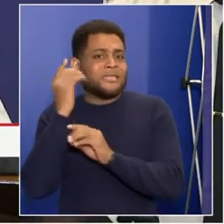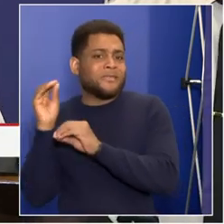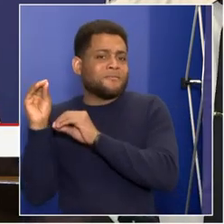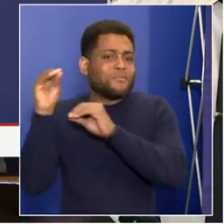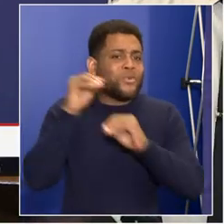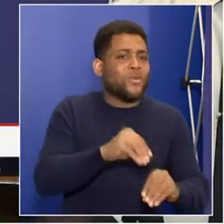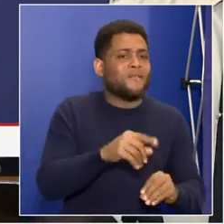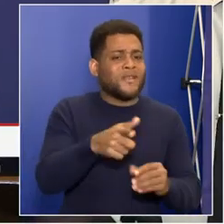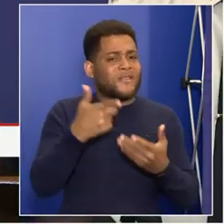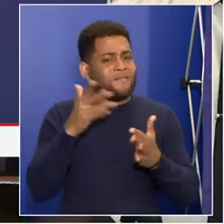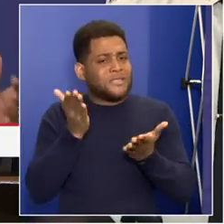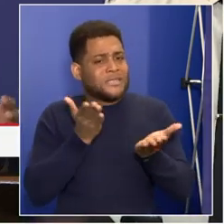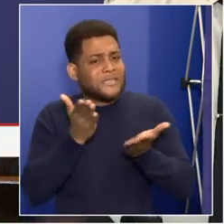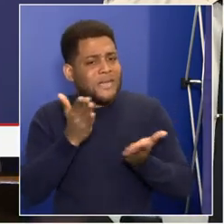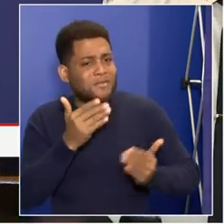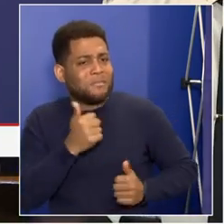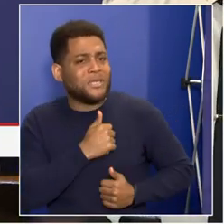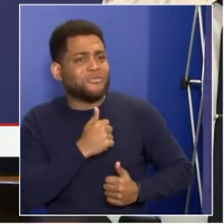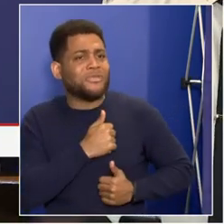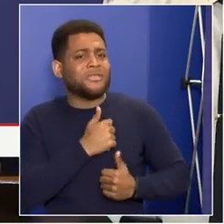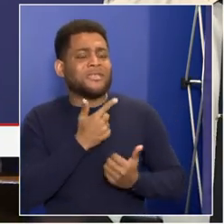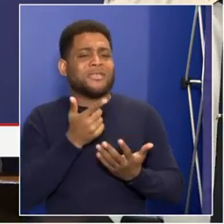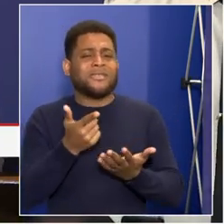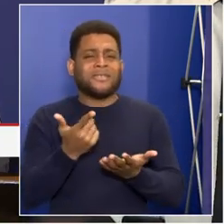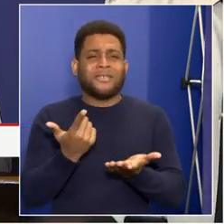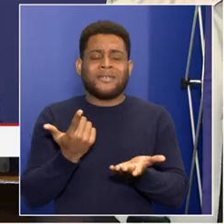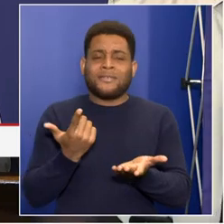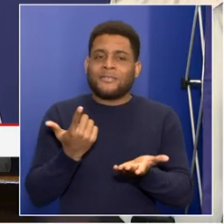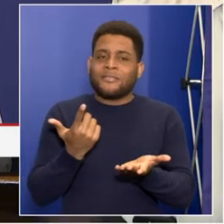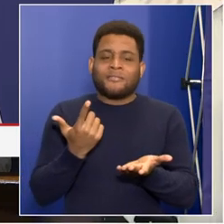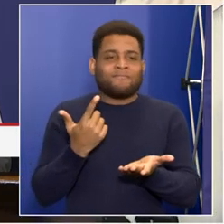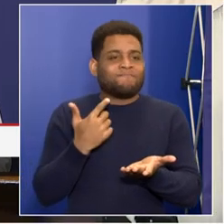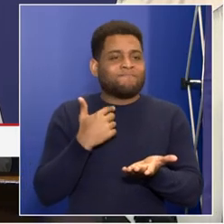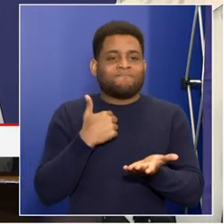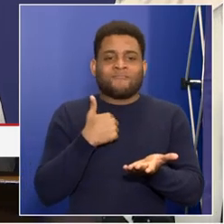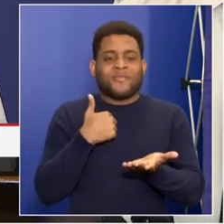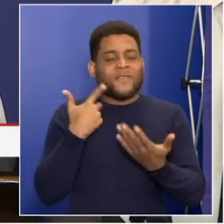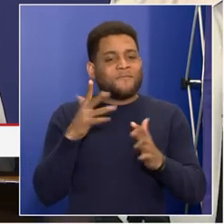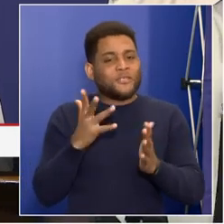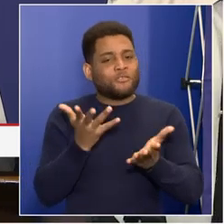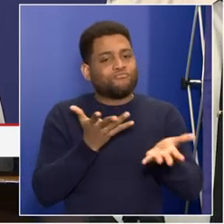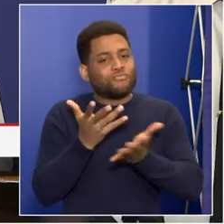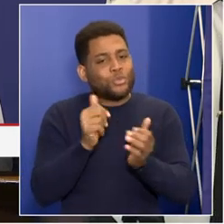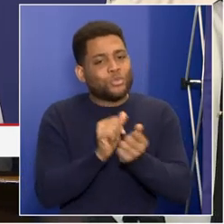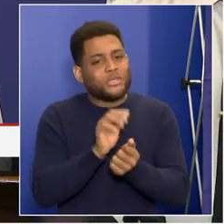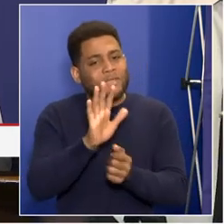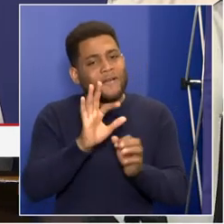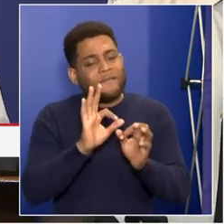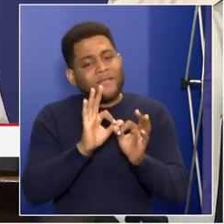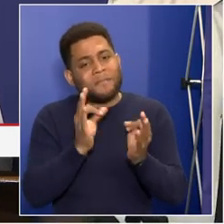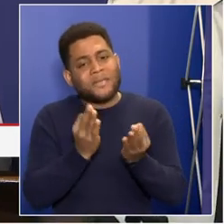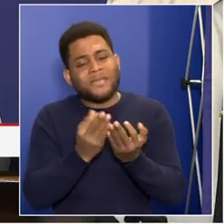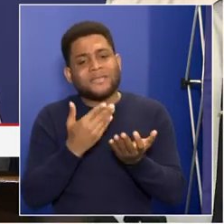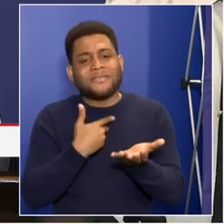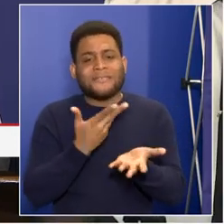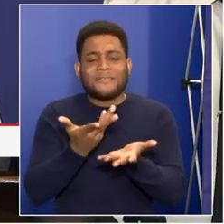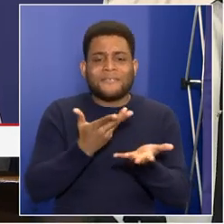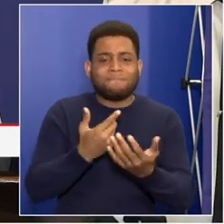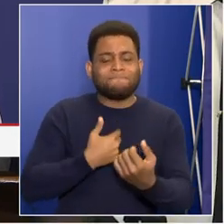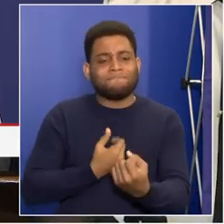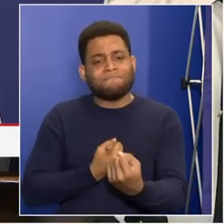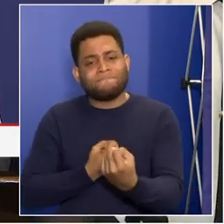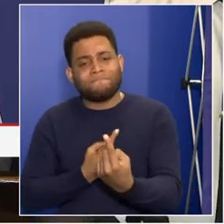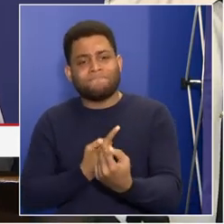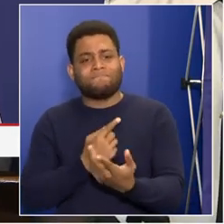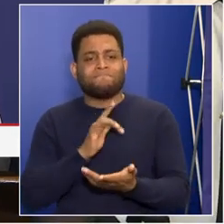since July of last year. We've extended our condolences to the family. But what I will say is that we are intentional about every single case that